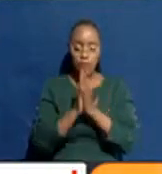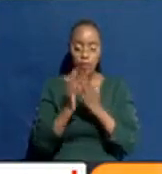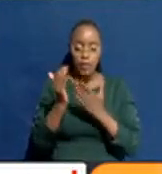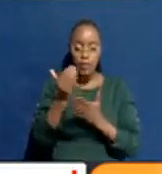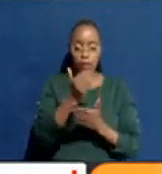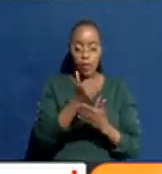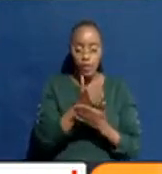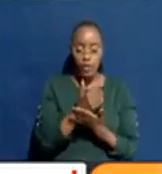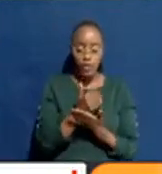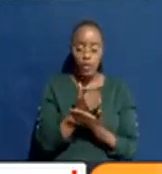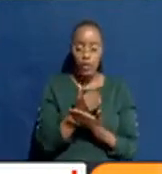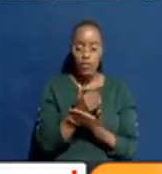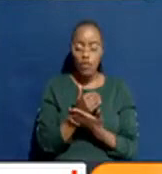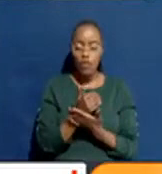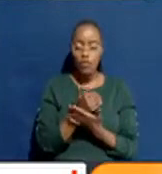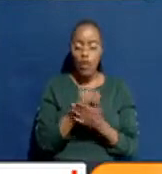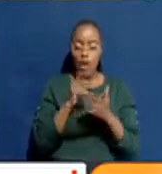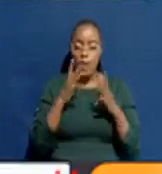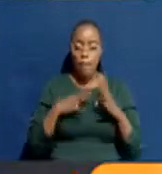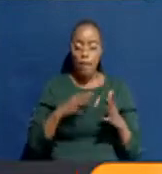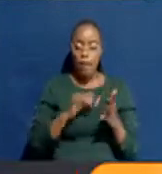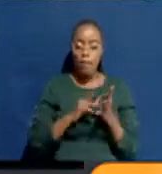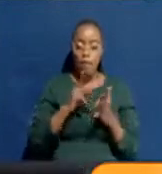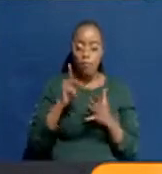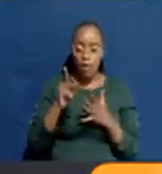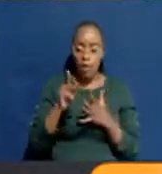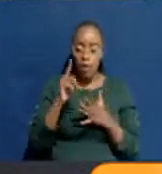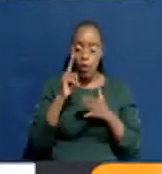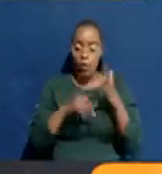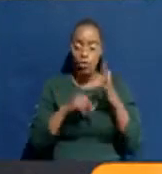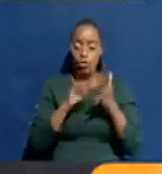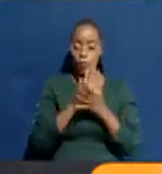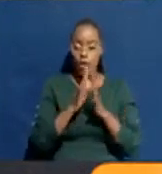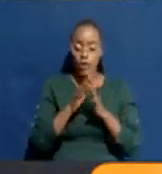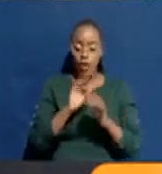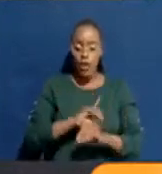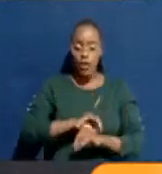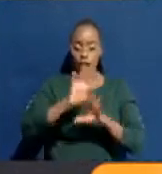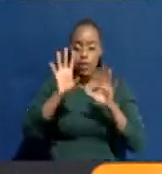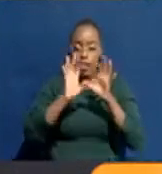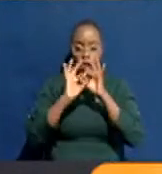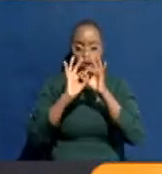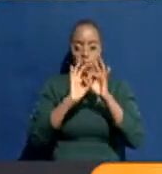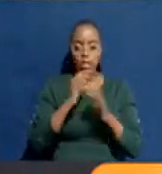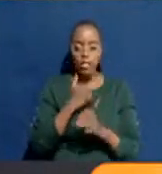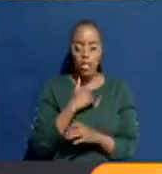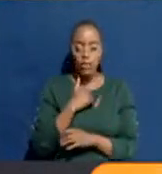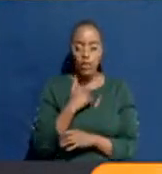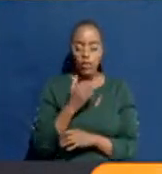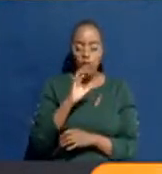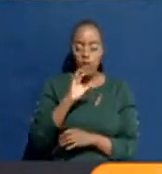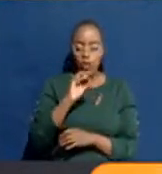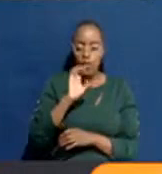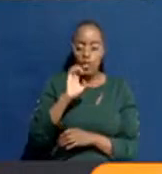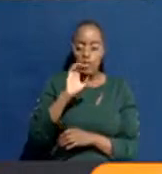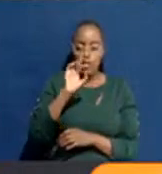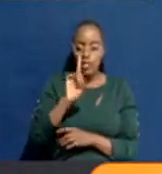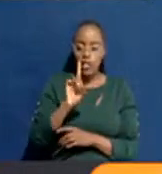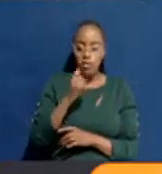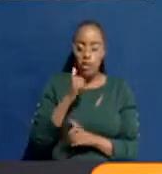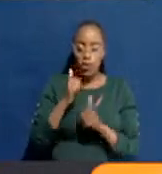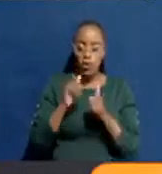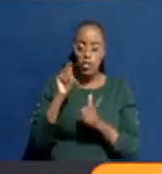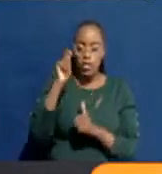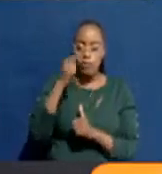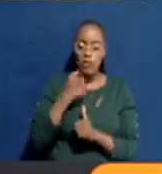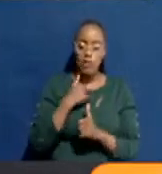collection in terms of what people pay to the government. There is a clear correlation. Correct. OECD countries, for example, it was cited by the president,